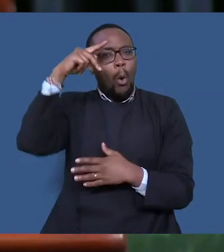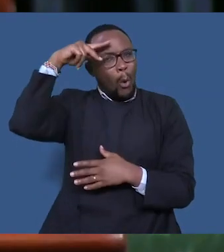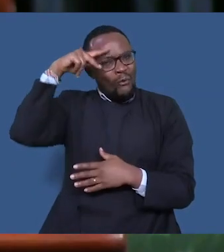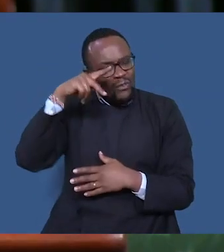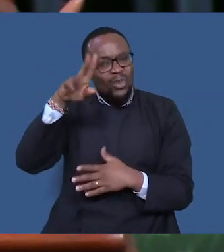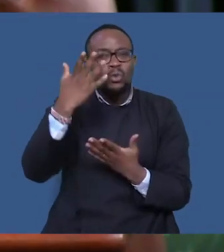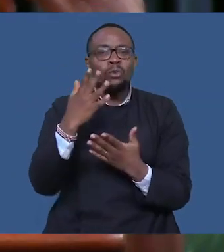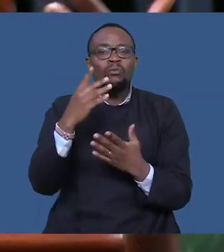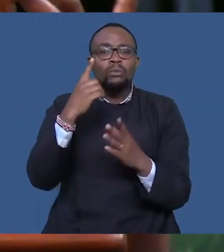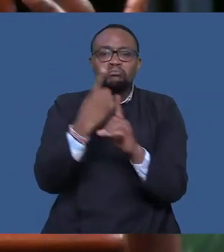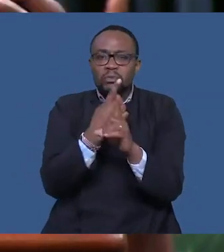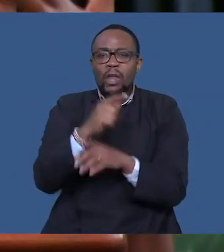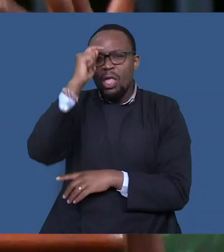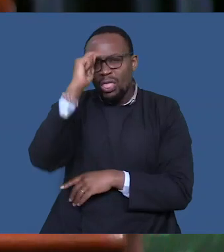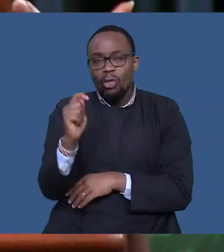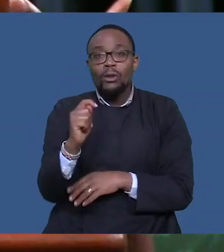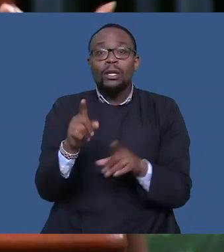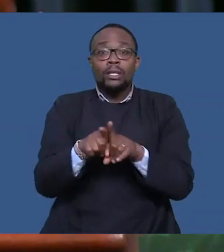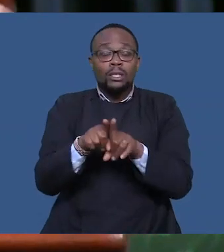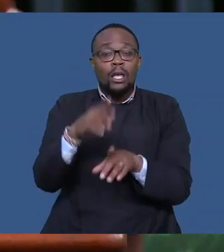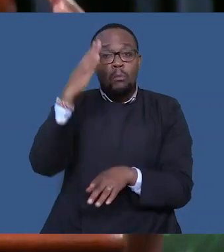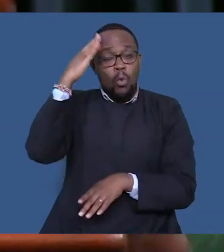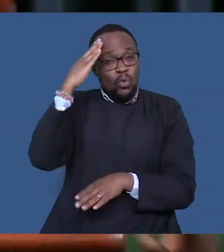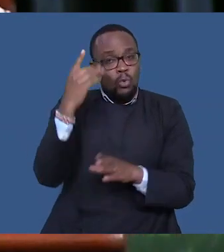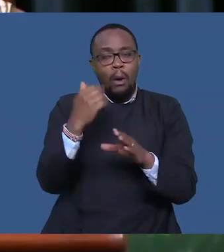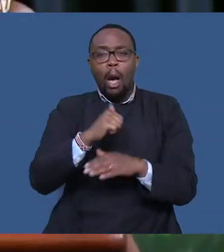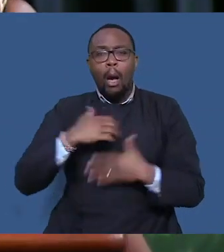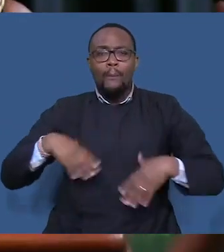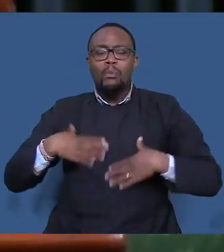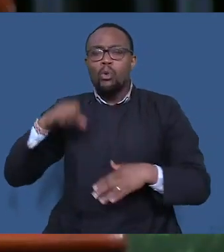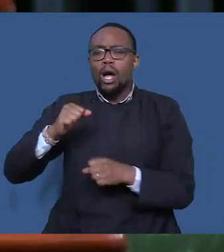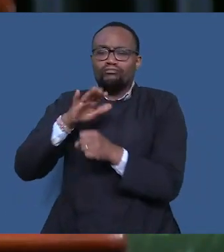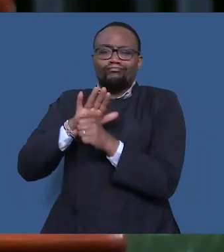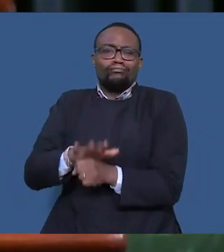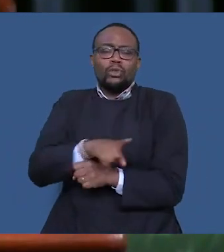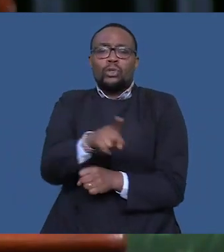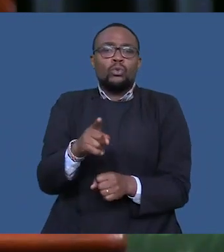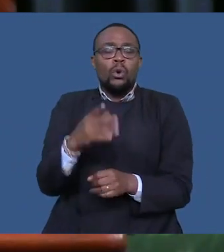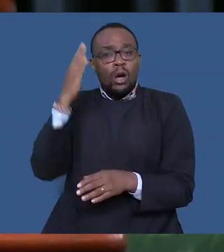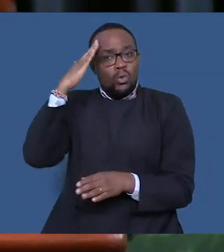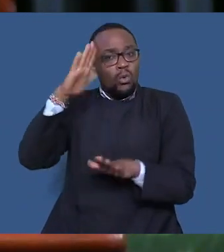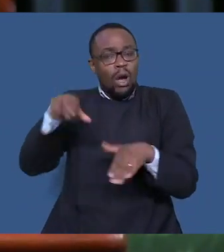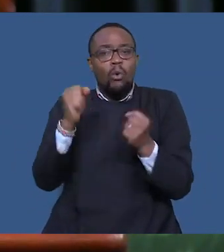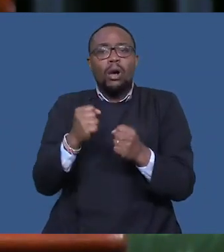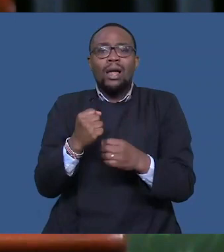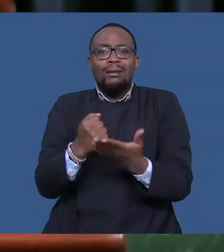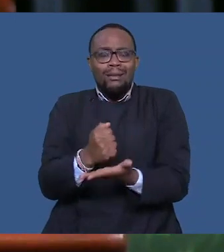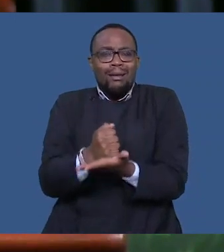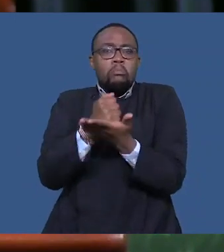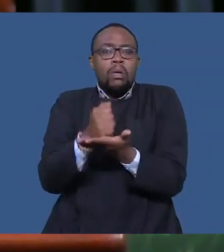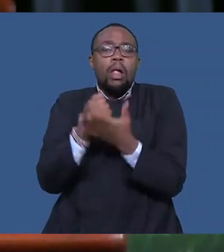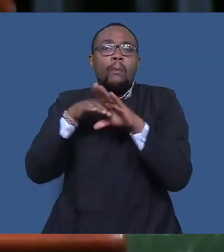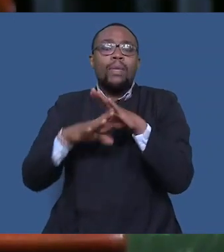these particular characters as you choose the kind of leaders who will actually work with you in the establishment of that